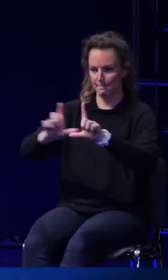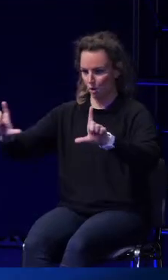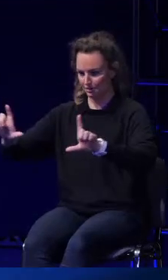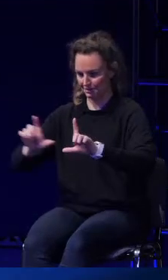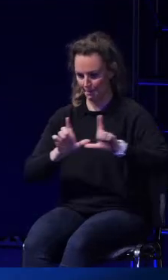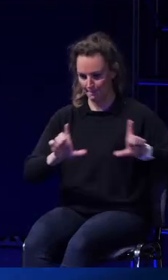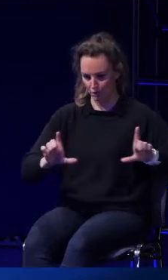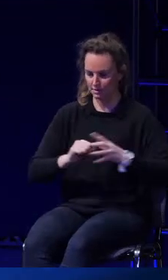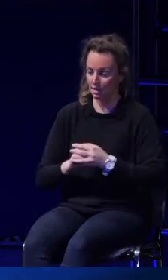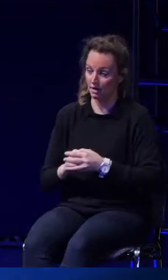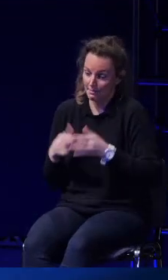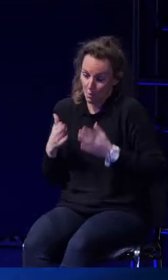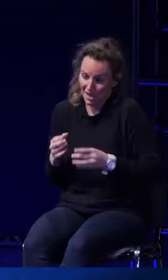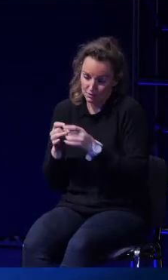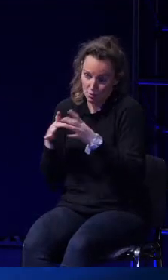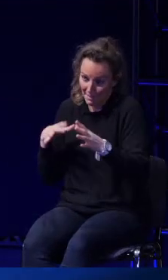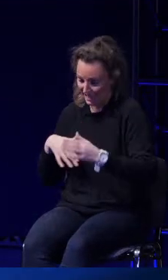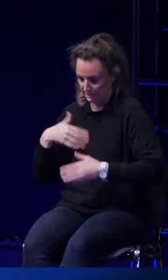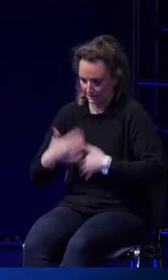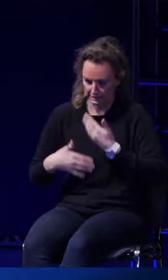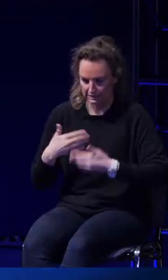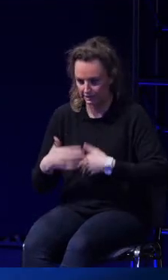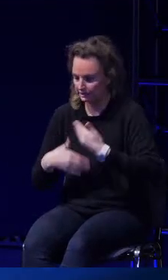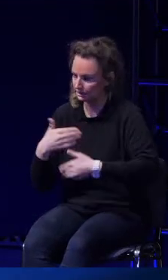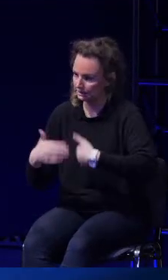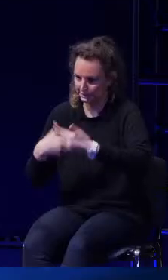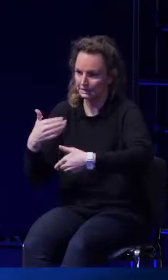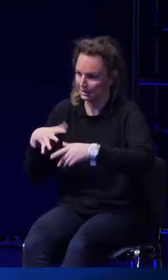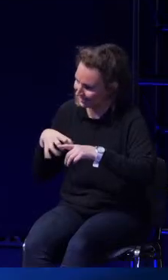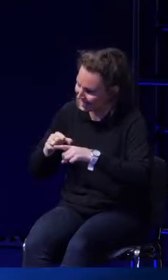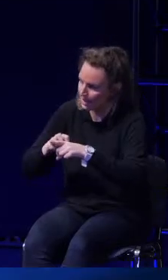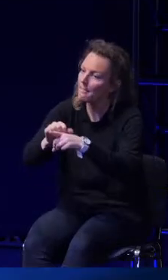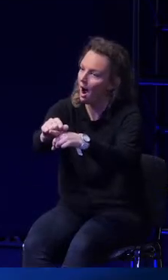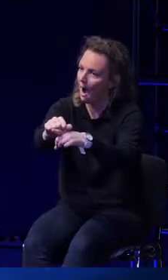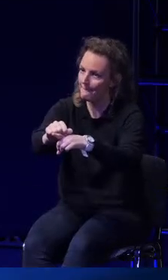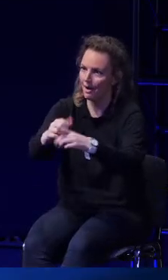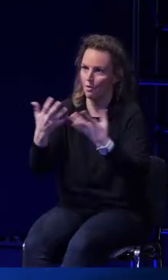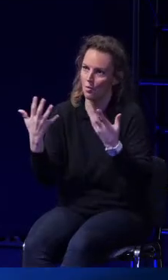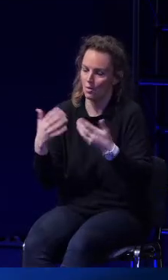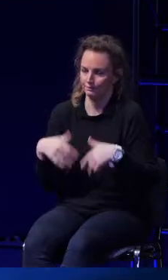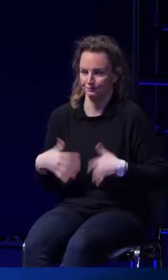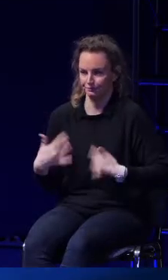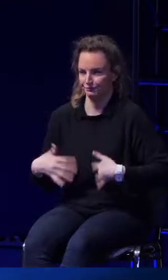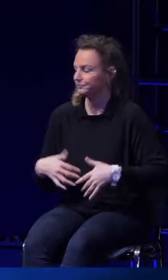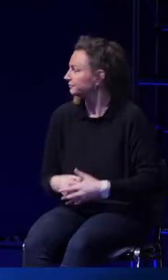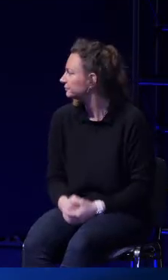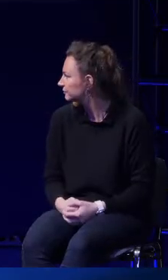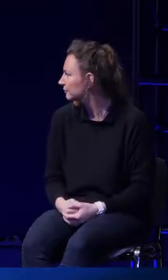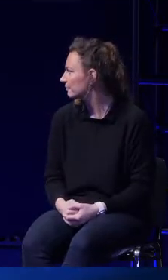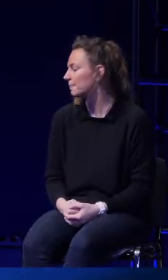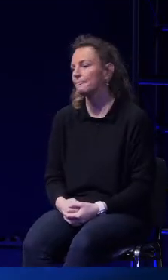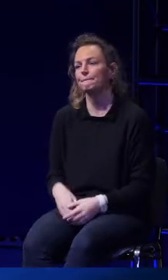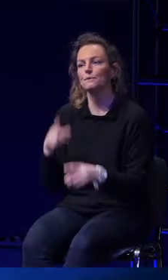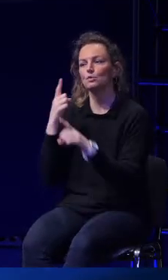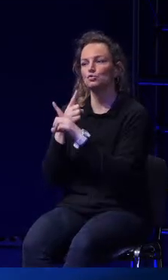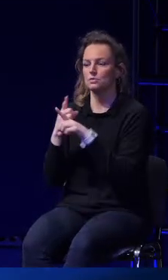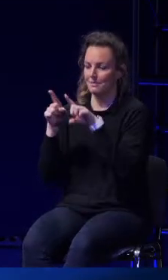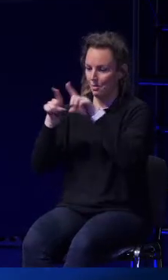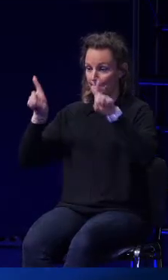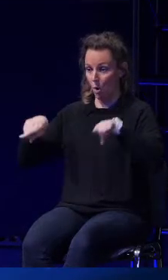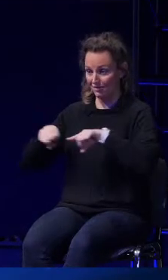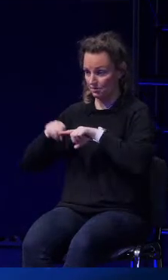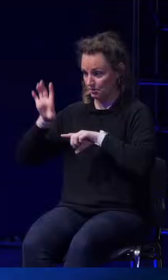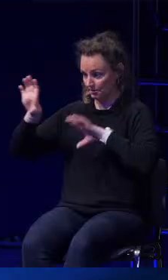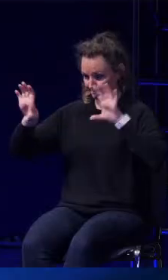the pace and the look we were going for was quite something. So you brought up the monitors and meters.